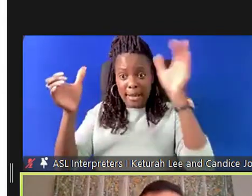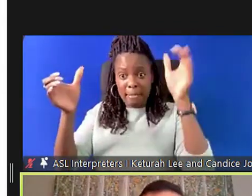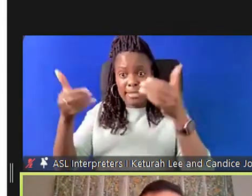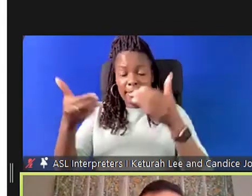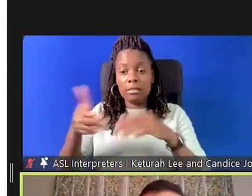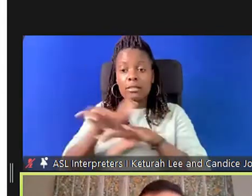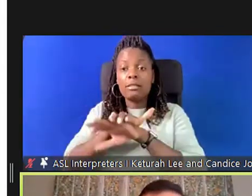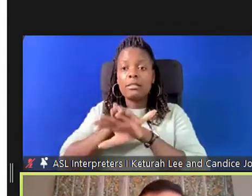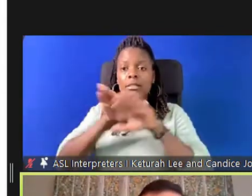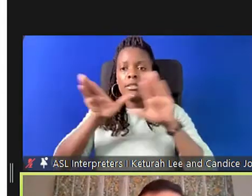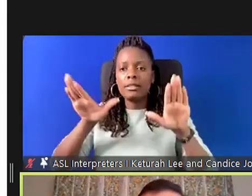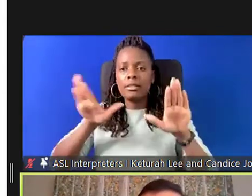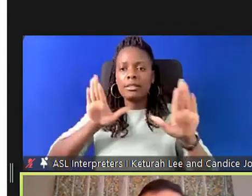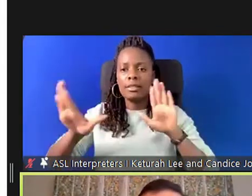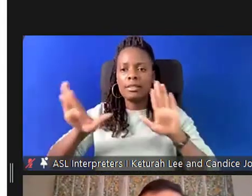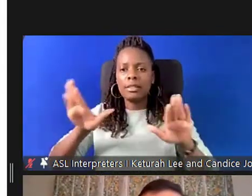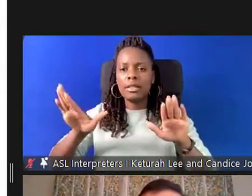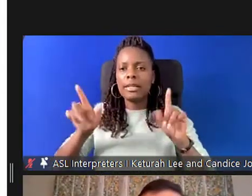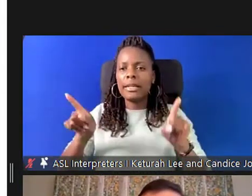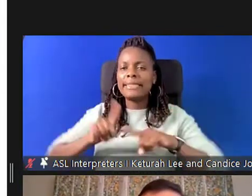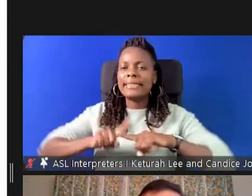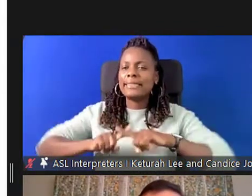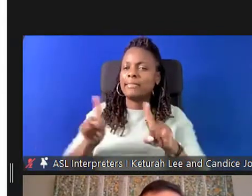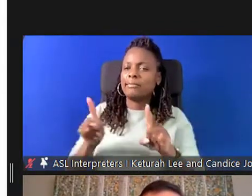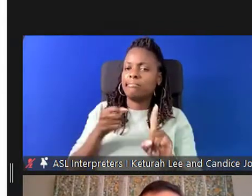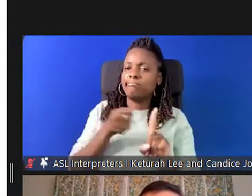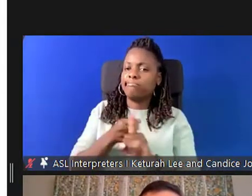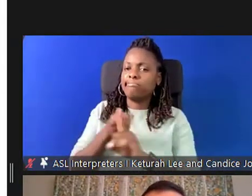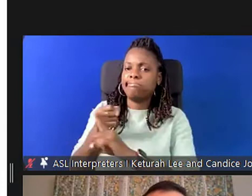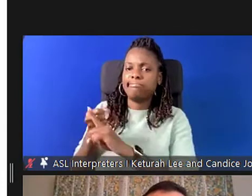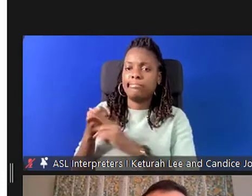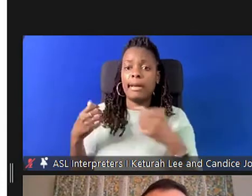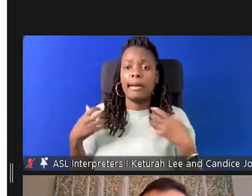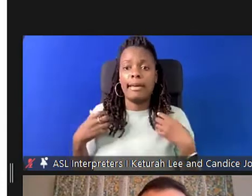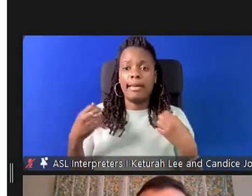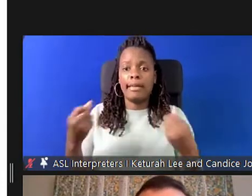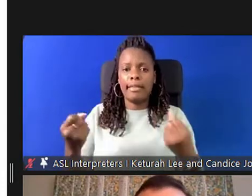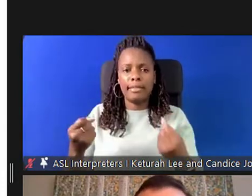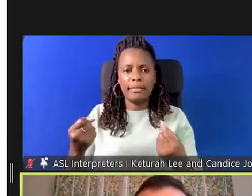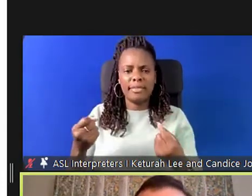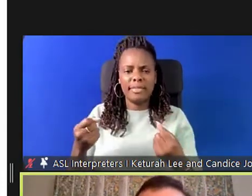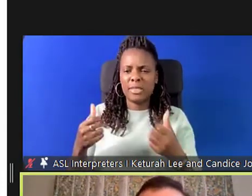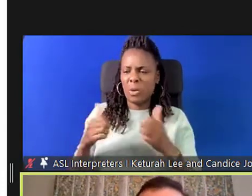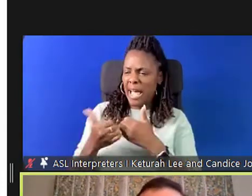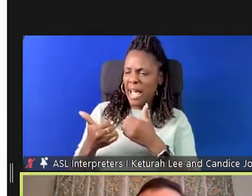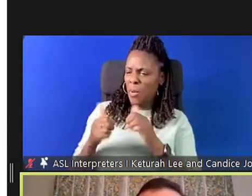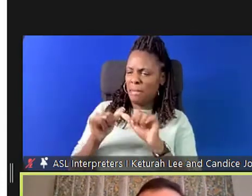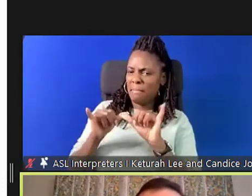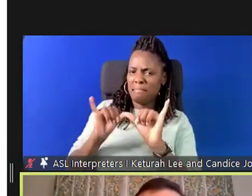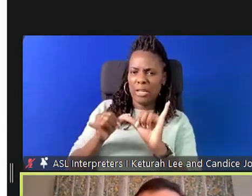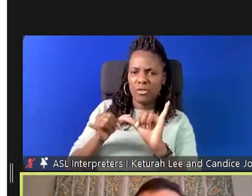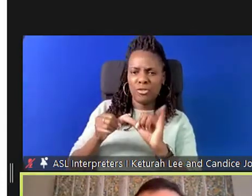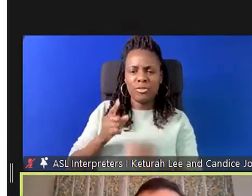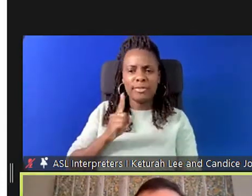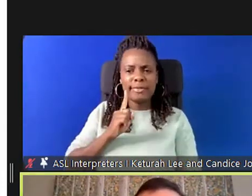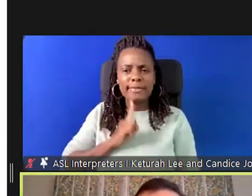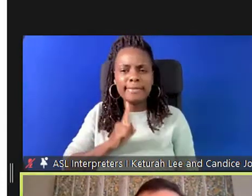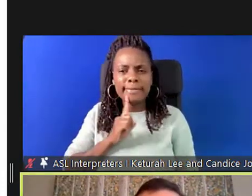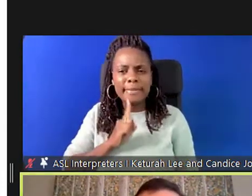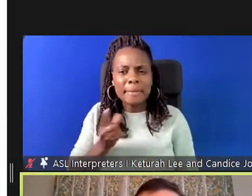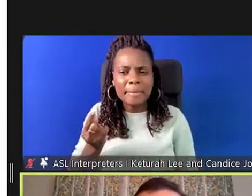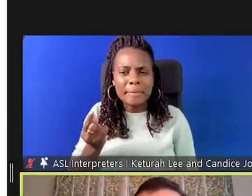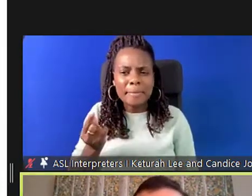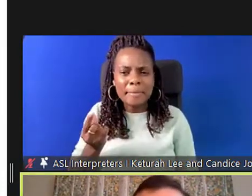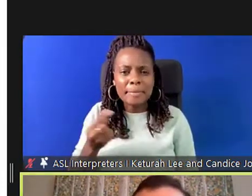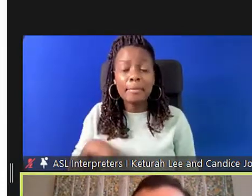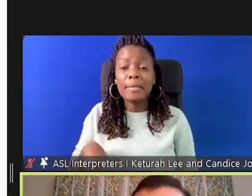potential mechanisms of impact on health. So how do we measure loneliness? The most common tool in the US